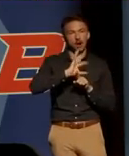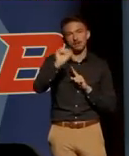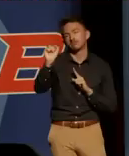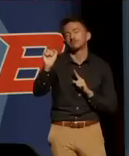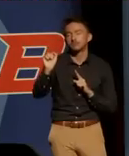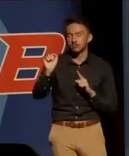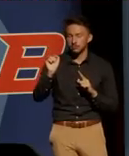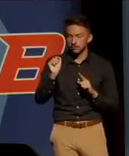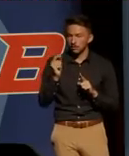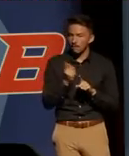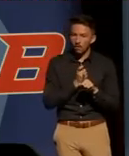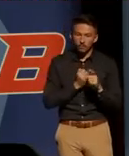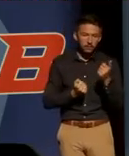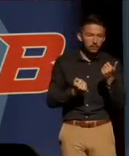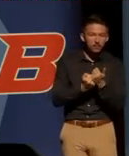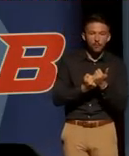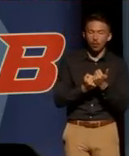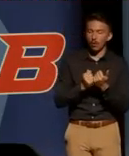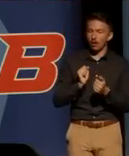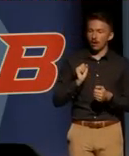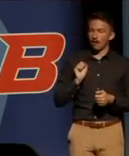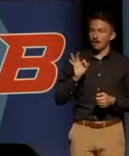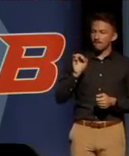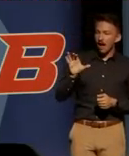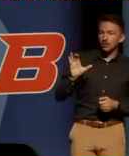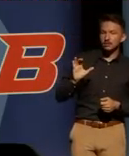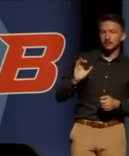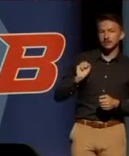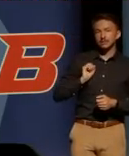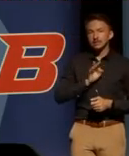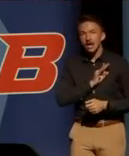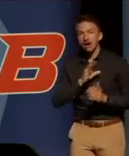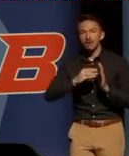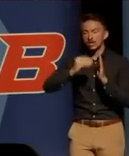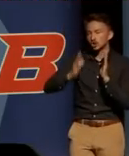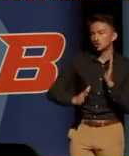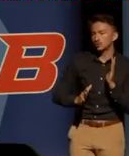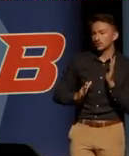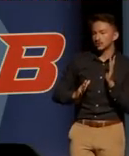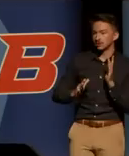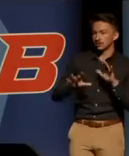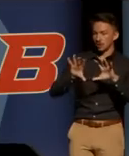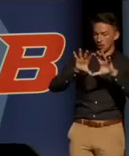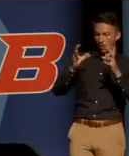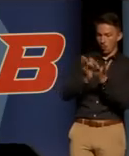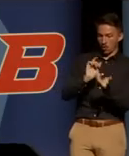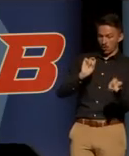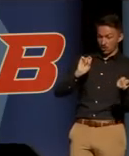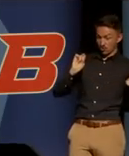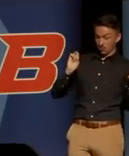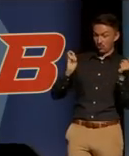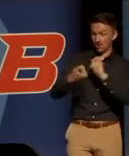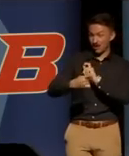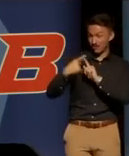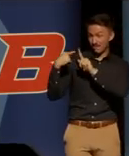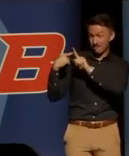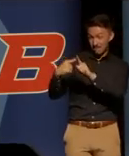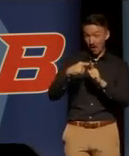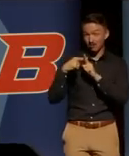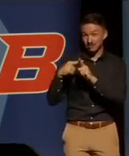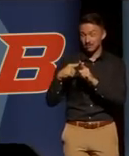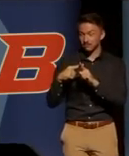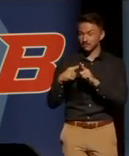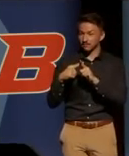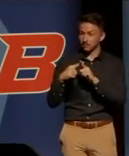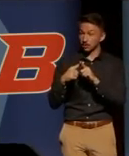faculty, students, and staff to change the world for the better, both through our